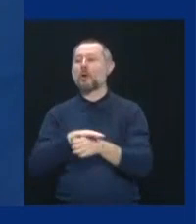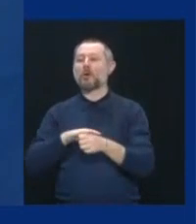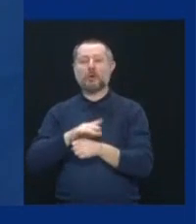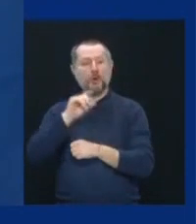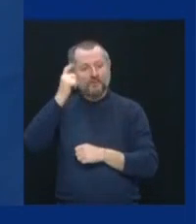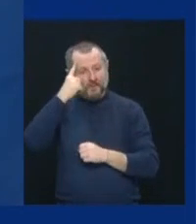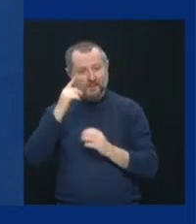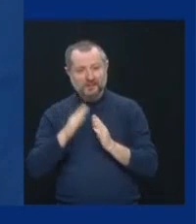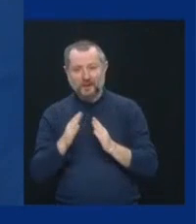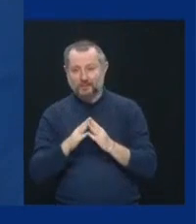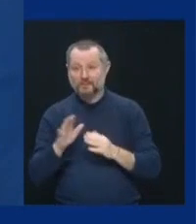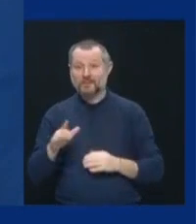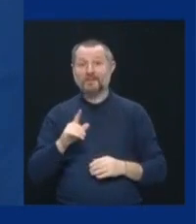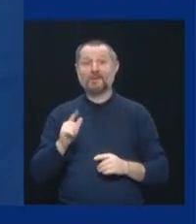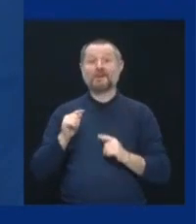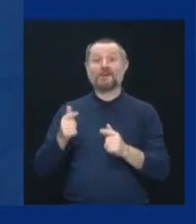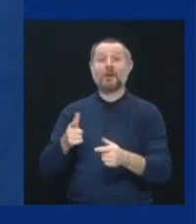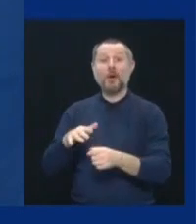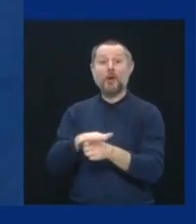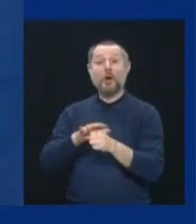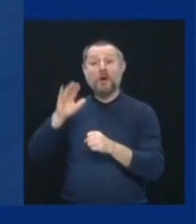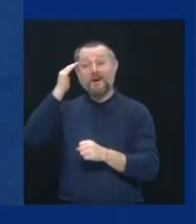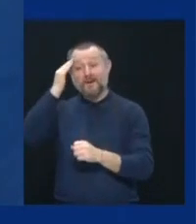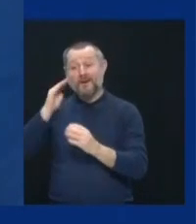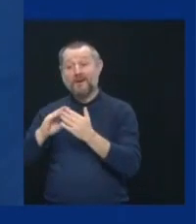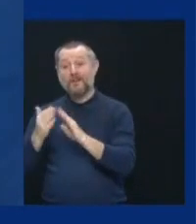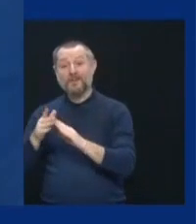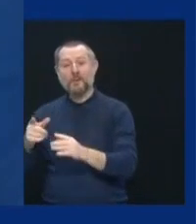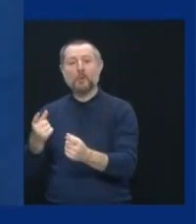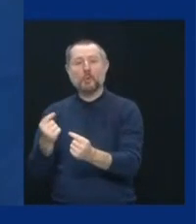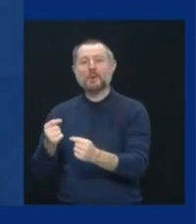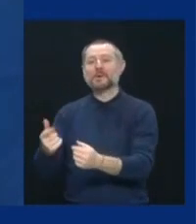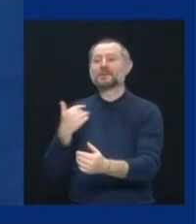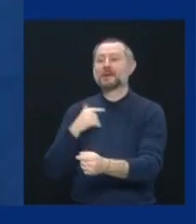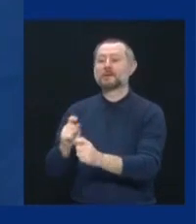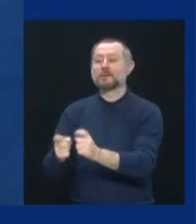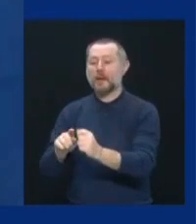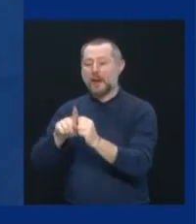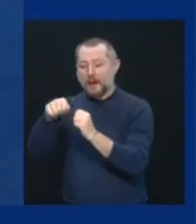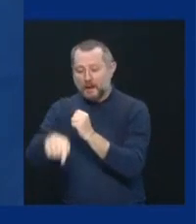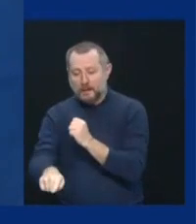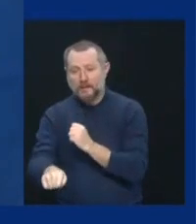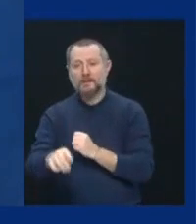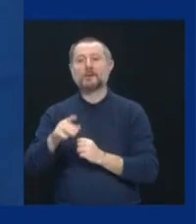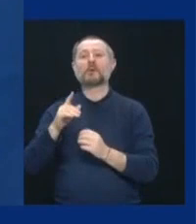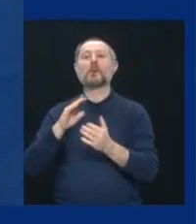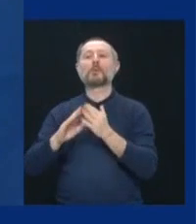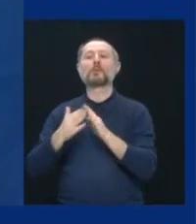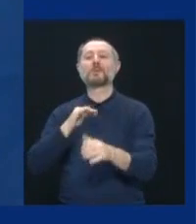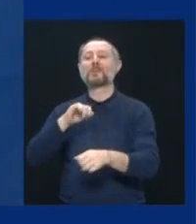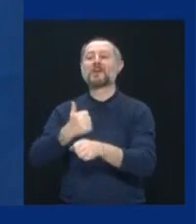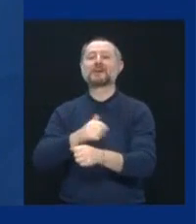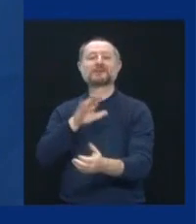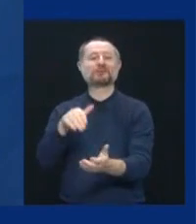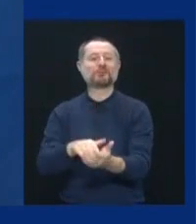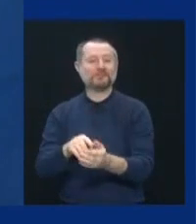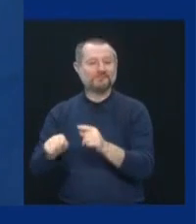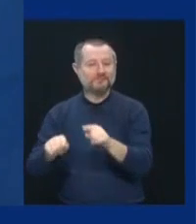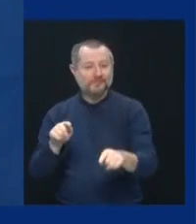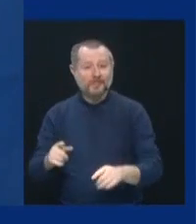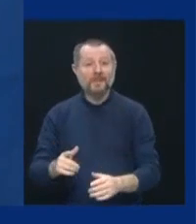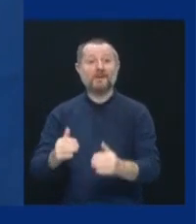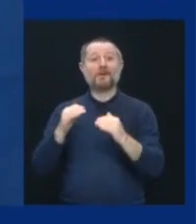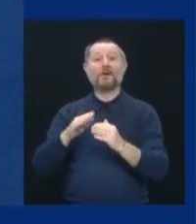local governments then allocate some to the federally qualified health centers, allocate some to pharmacies,